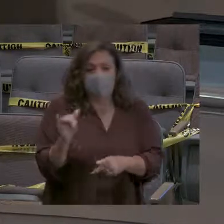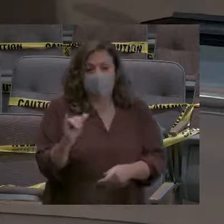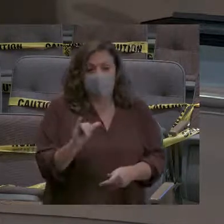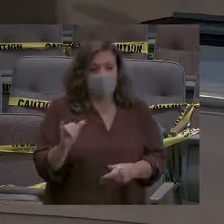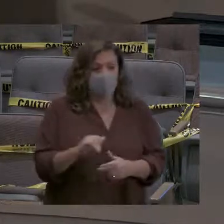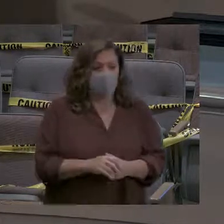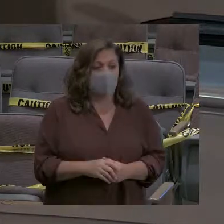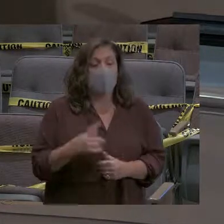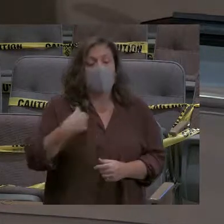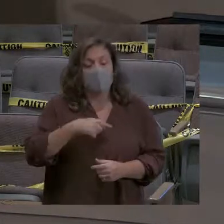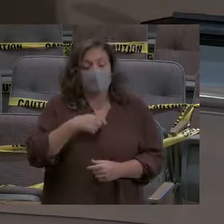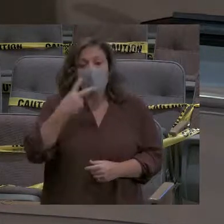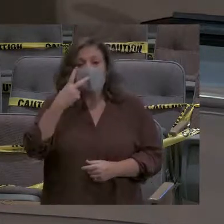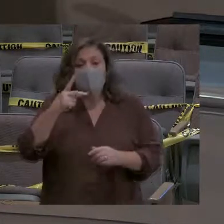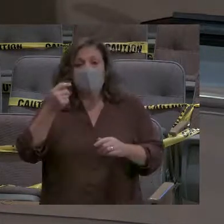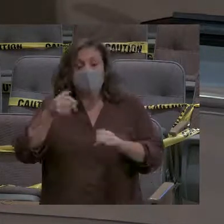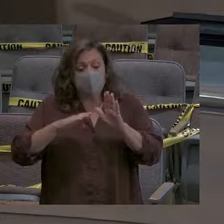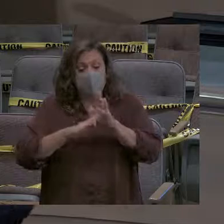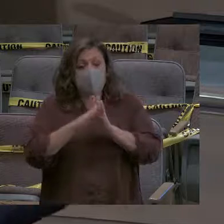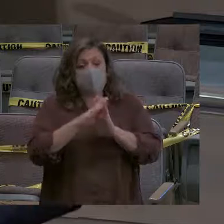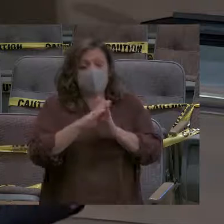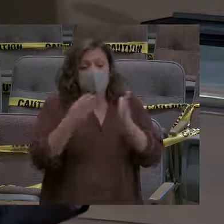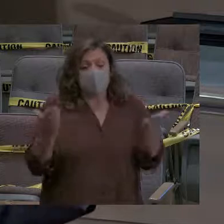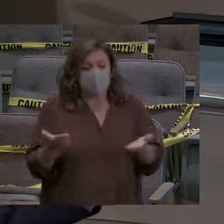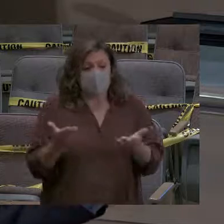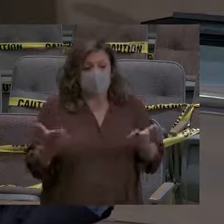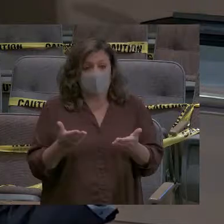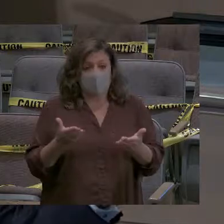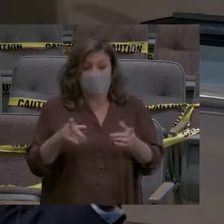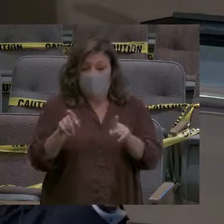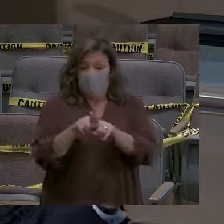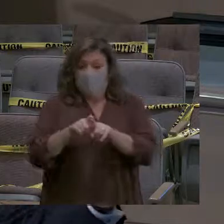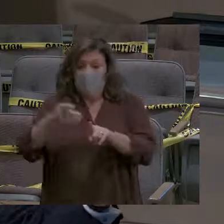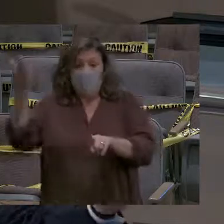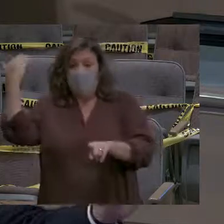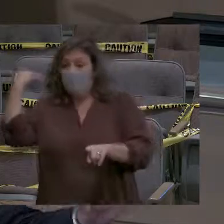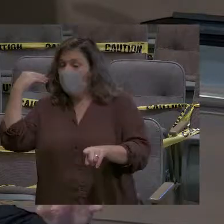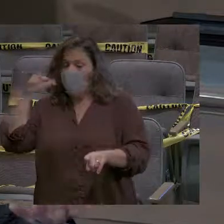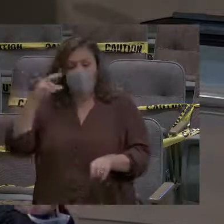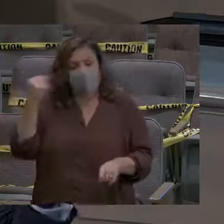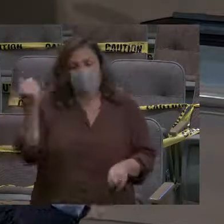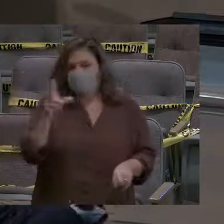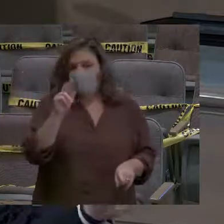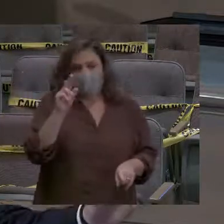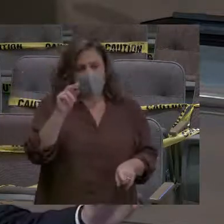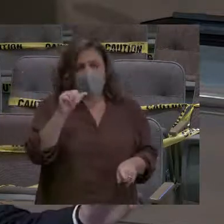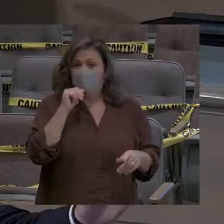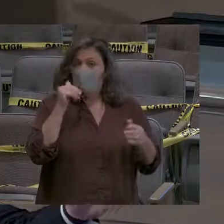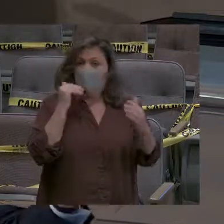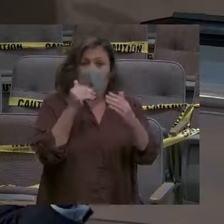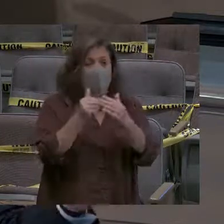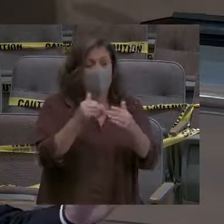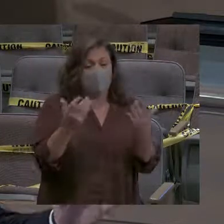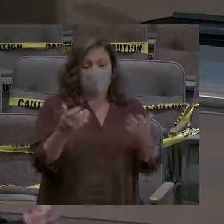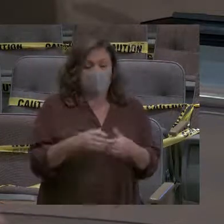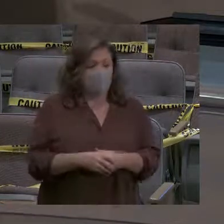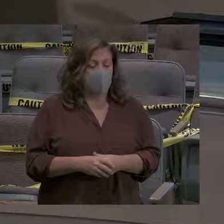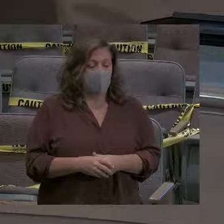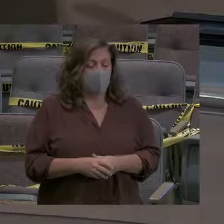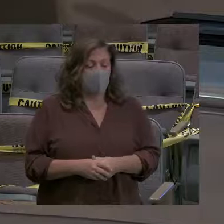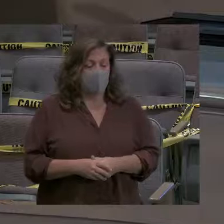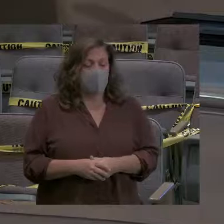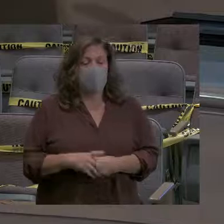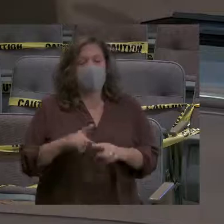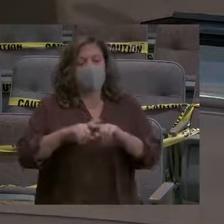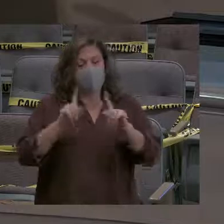we are seeing a secondary spike in our community. Is it anywhere near what we saw in March? No. Anywhere near what we saw in April? No.